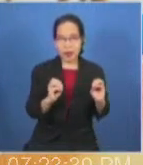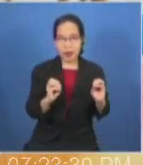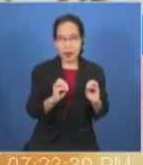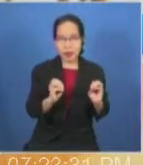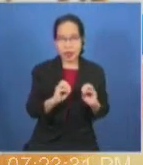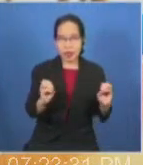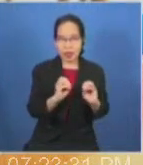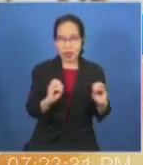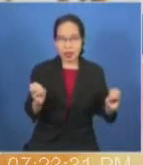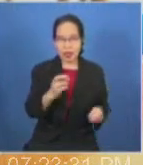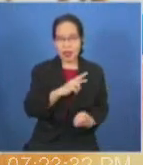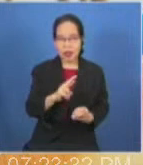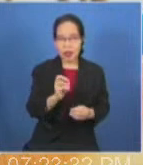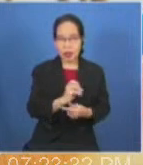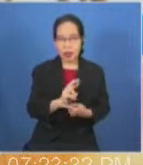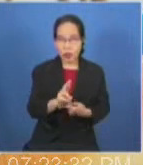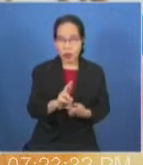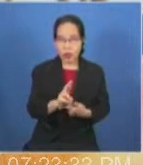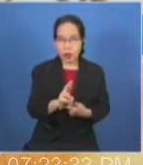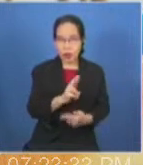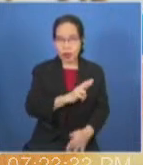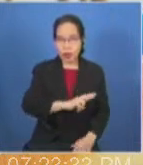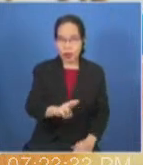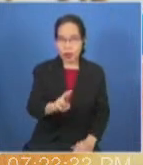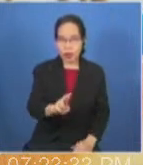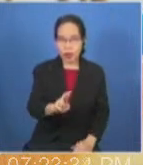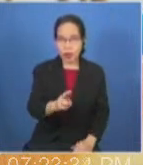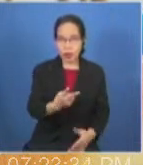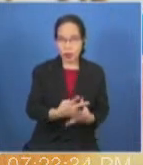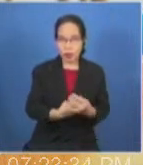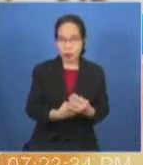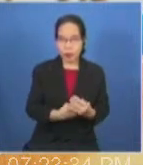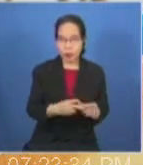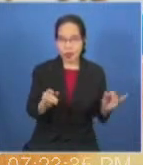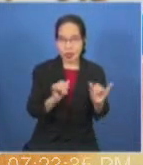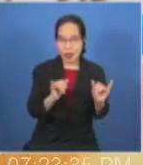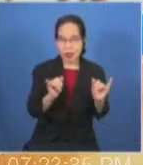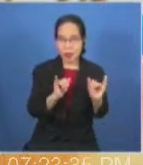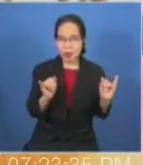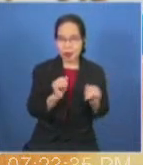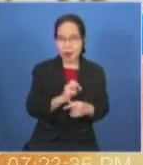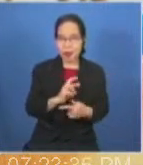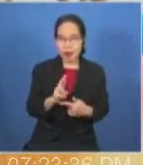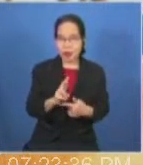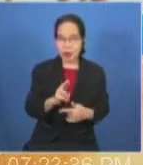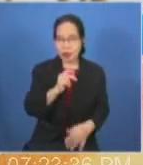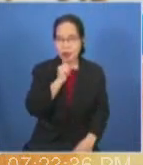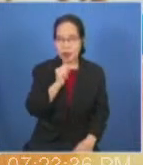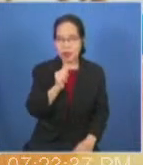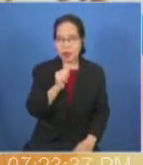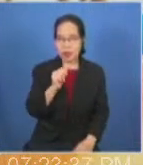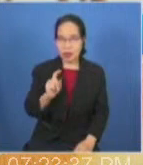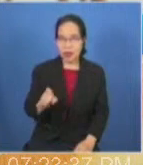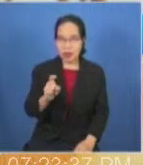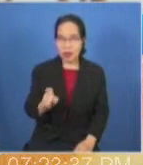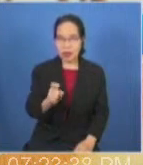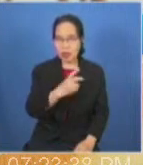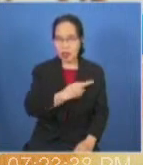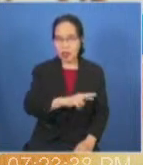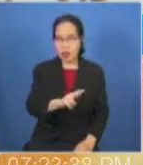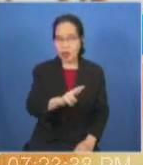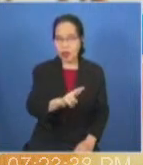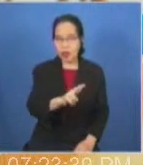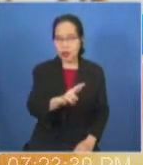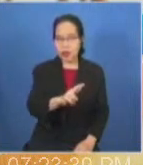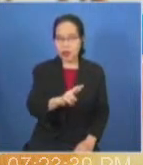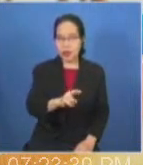we might think that religion is nothing, or that all religions are the same, or that we don't